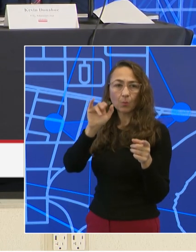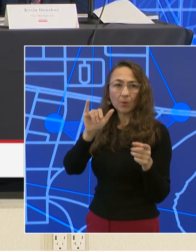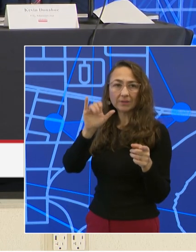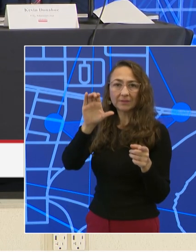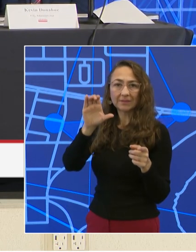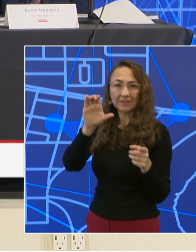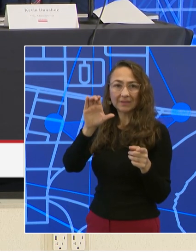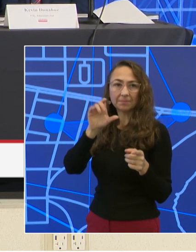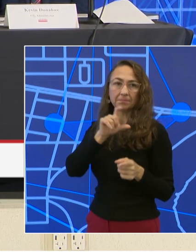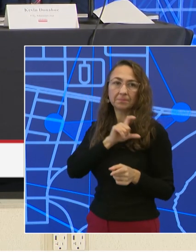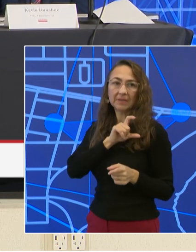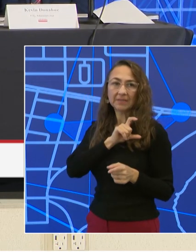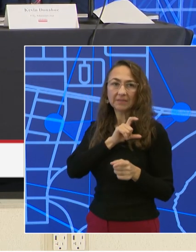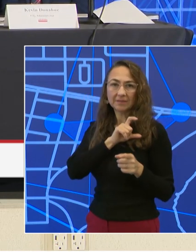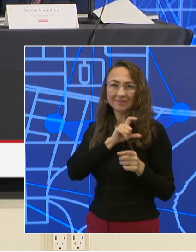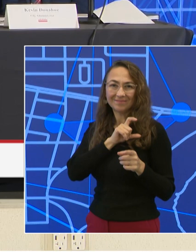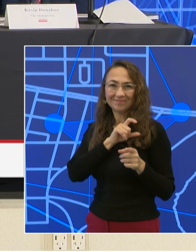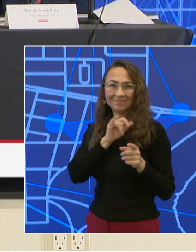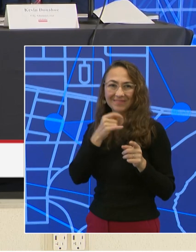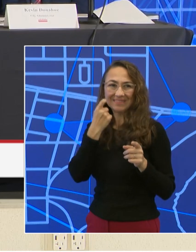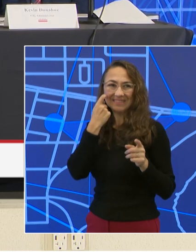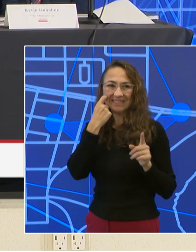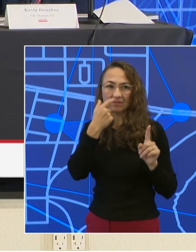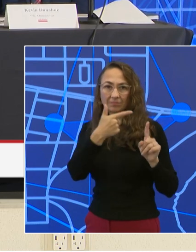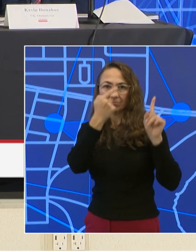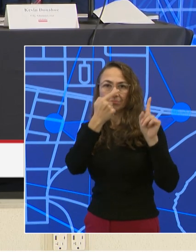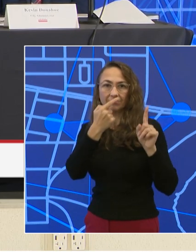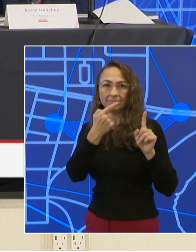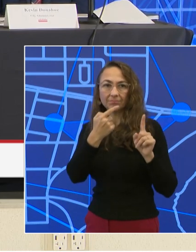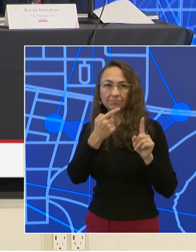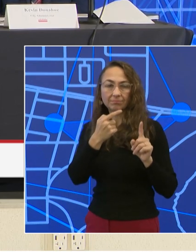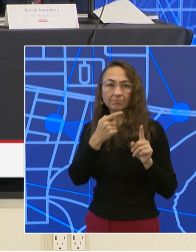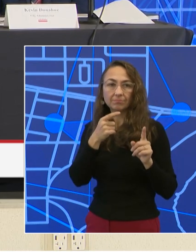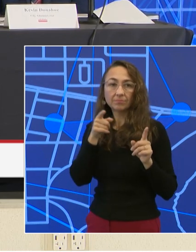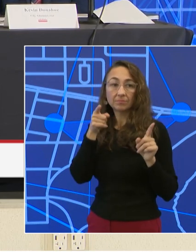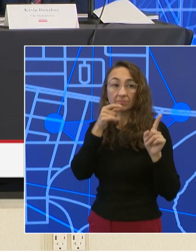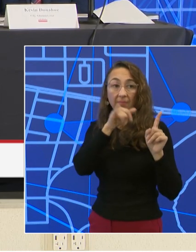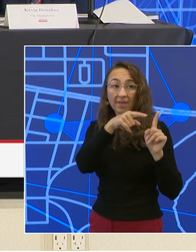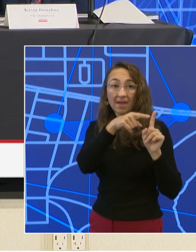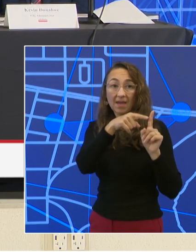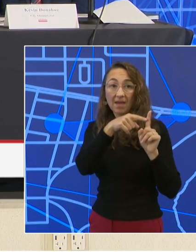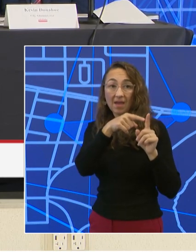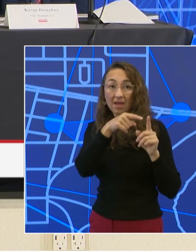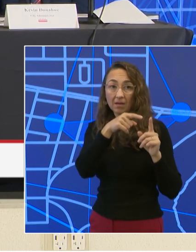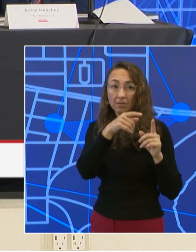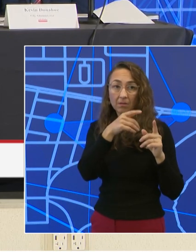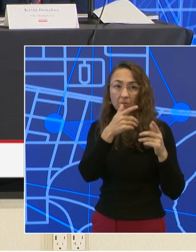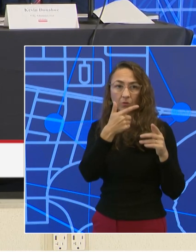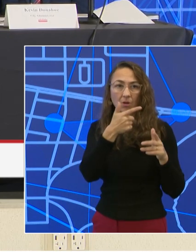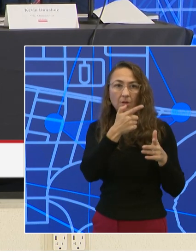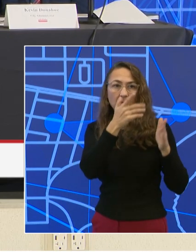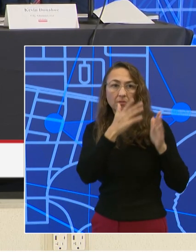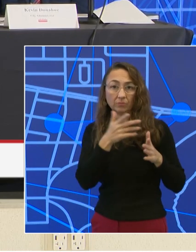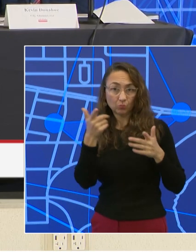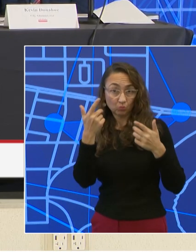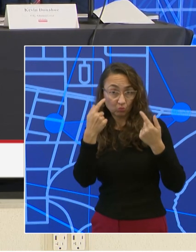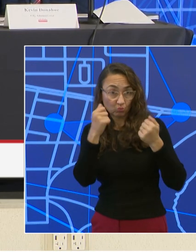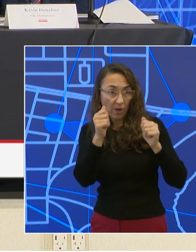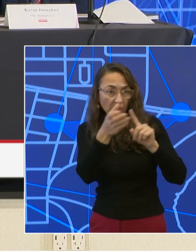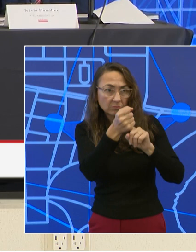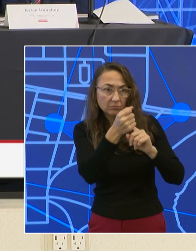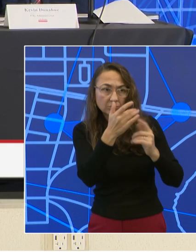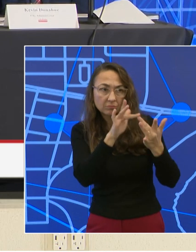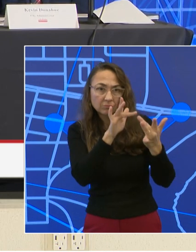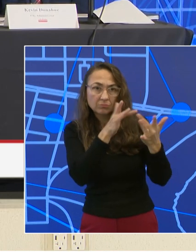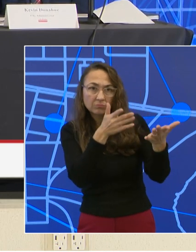terms of any video you might have trying to track down the shooter in New York? So we were contacted over the weekend